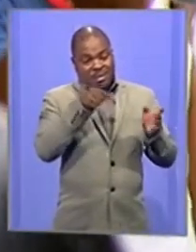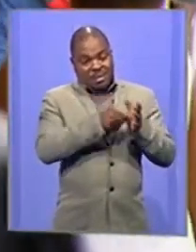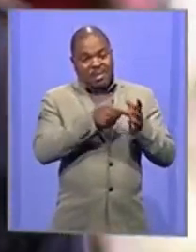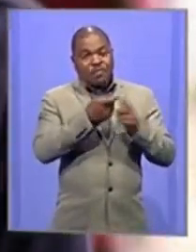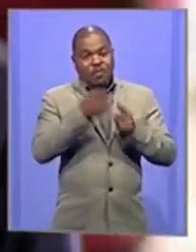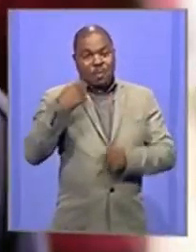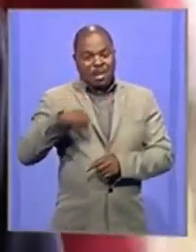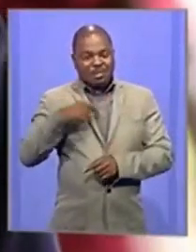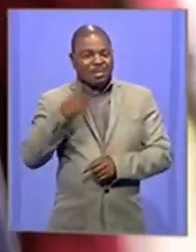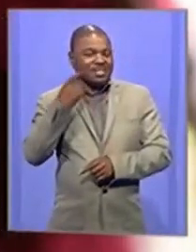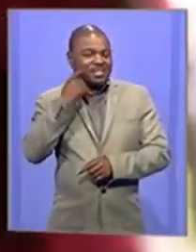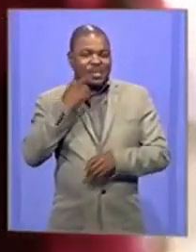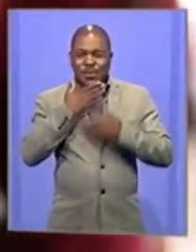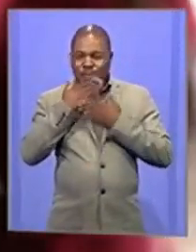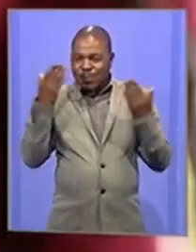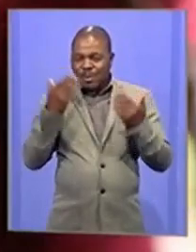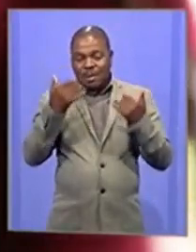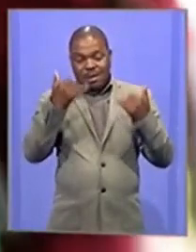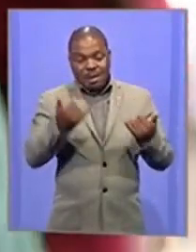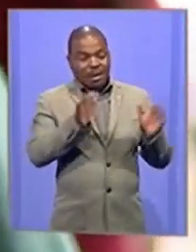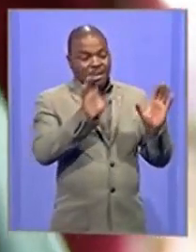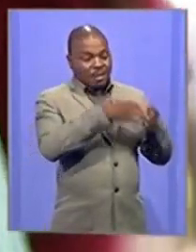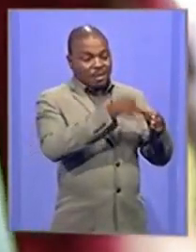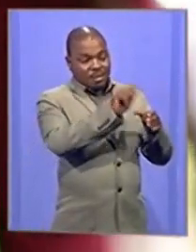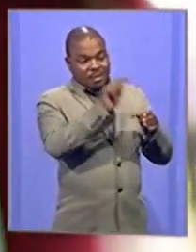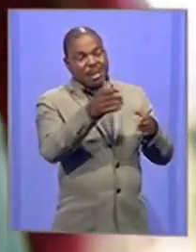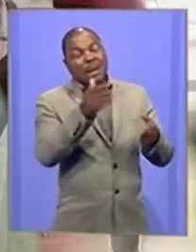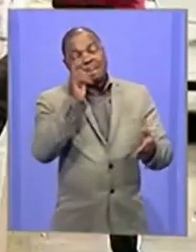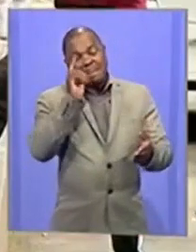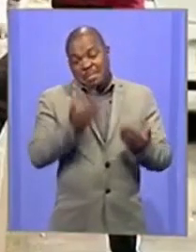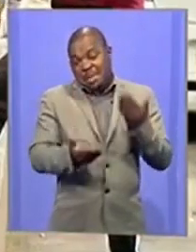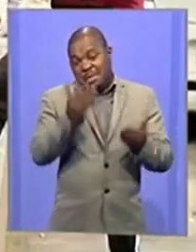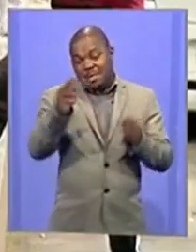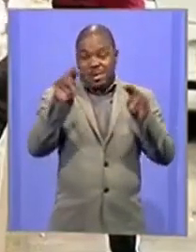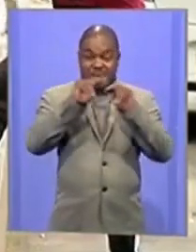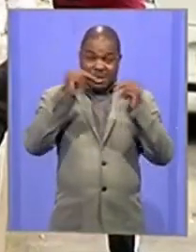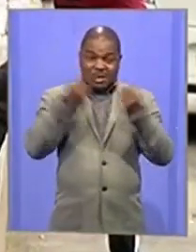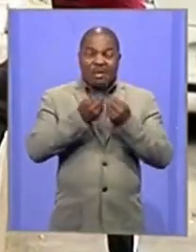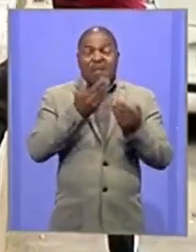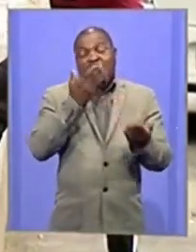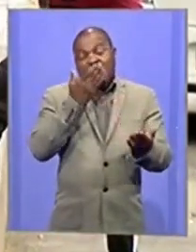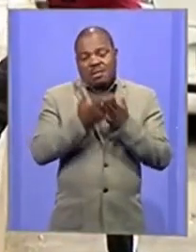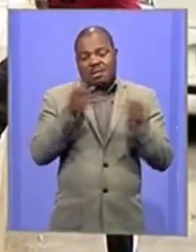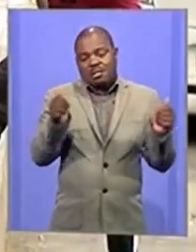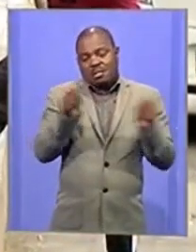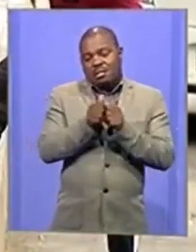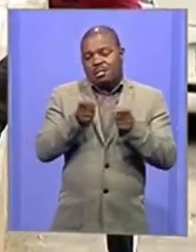bomasepala, makoko a lebane ke kgonagalo ya go busa mmogo kwa dipusong tsa bosetšhaba.